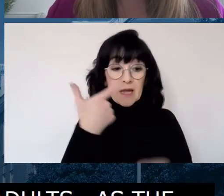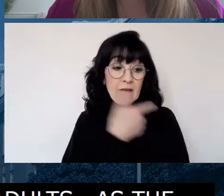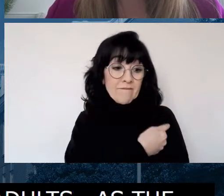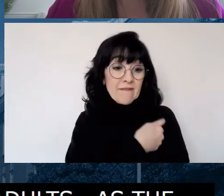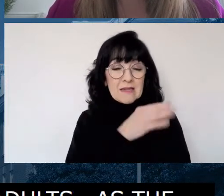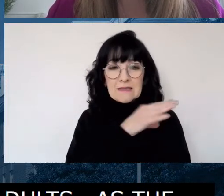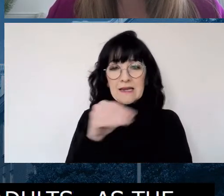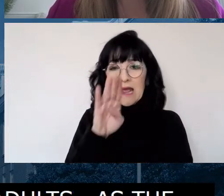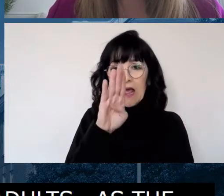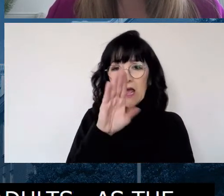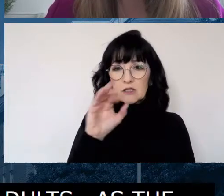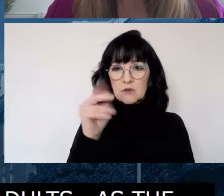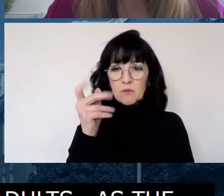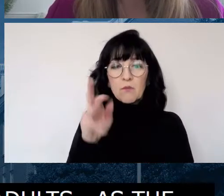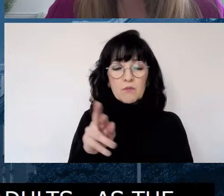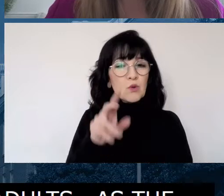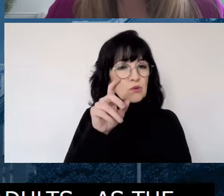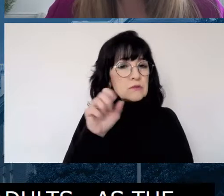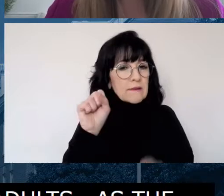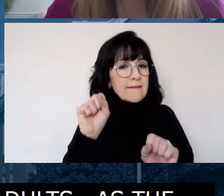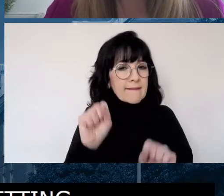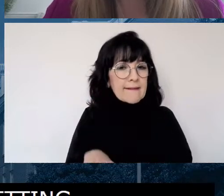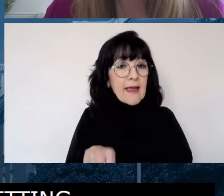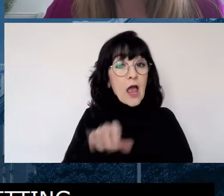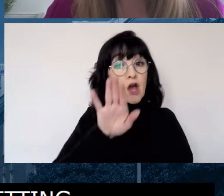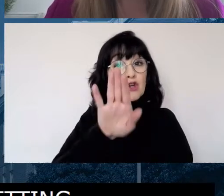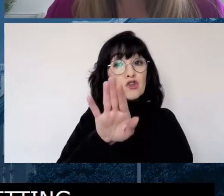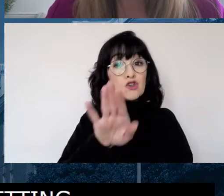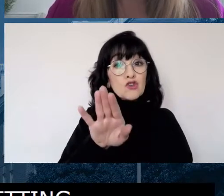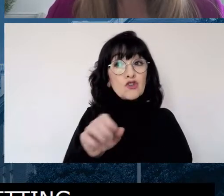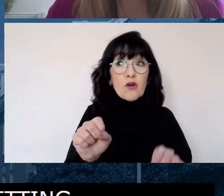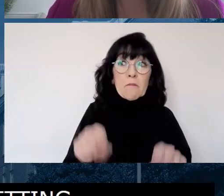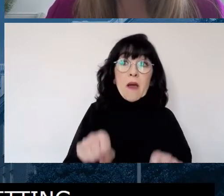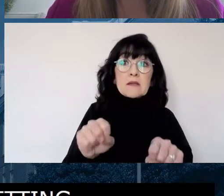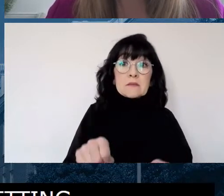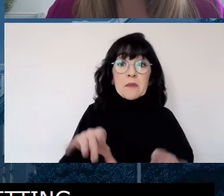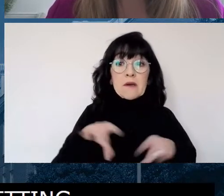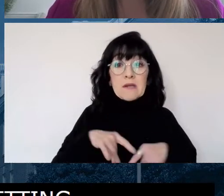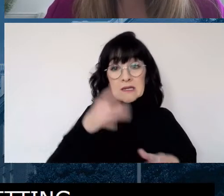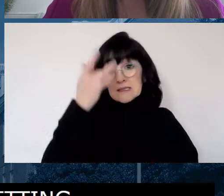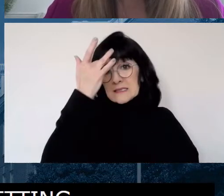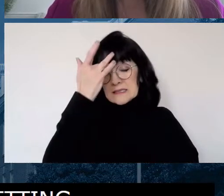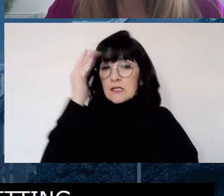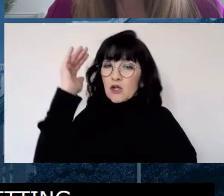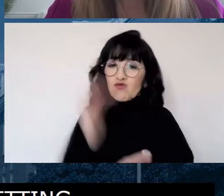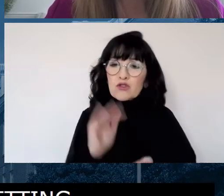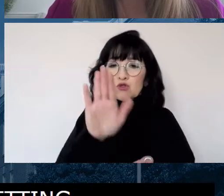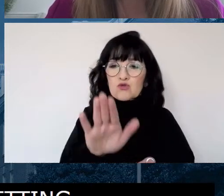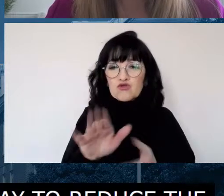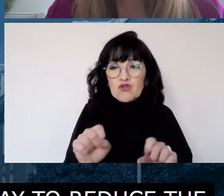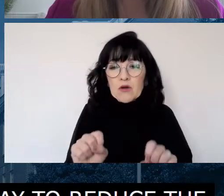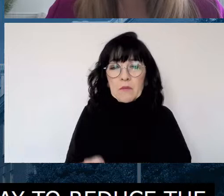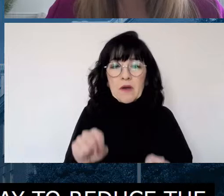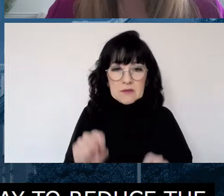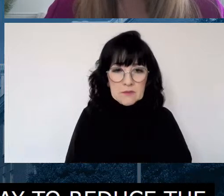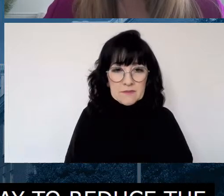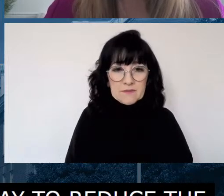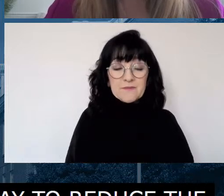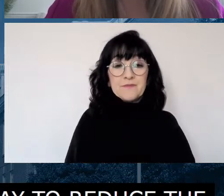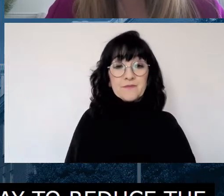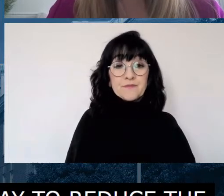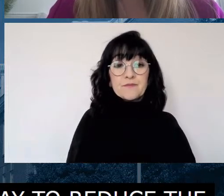reduce the chance for getting sick. But our booster rates are not where we need them to be. Delaware ranks